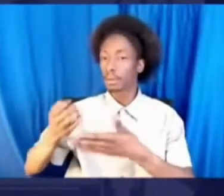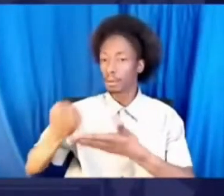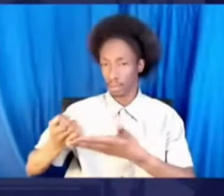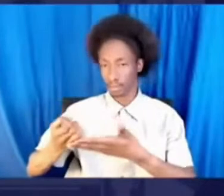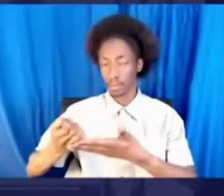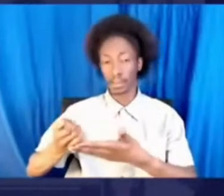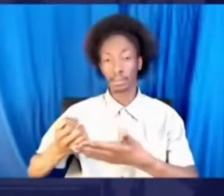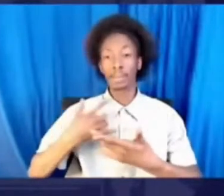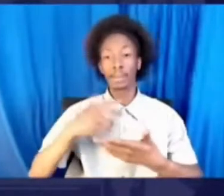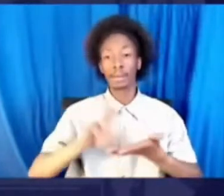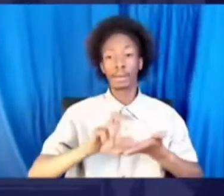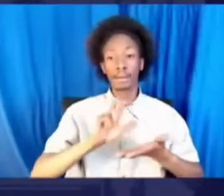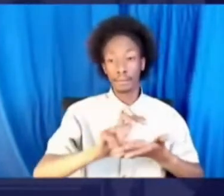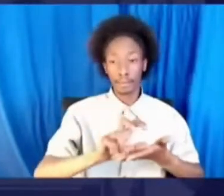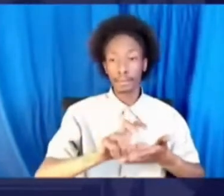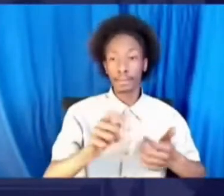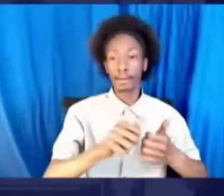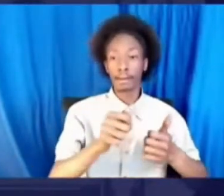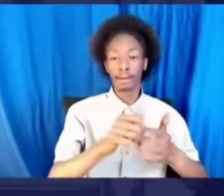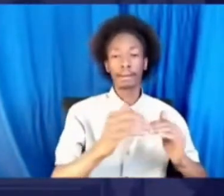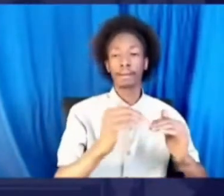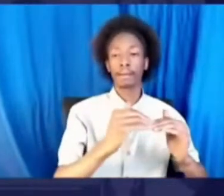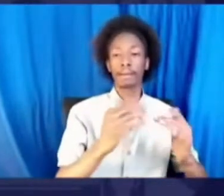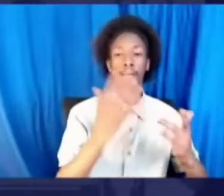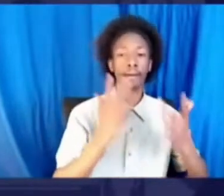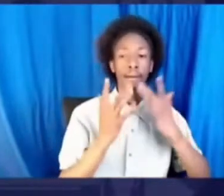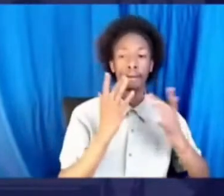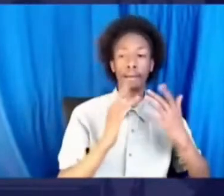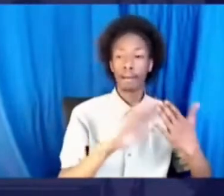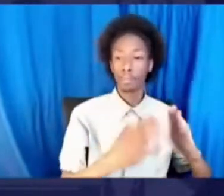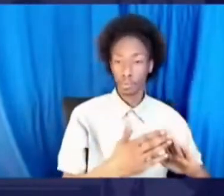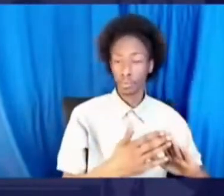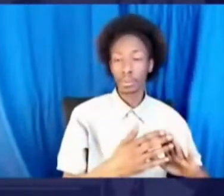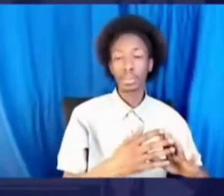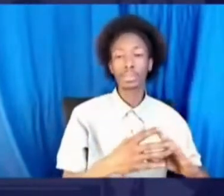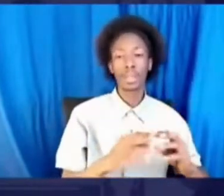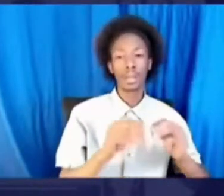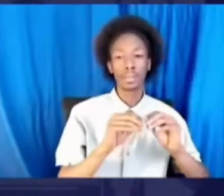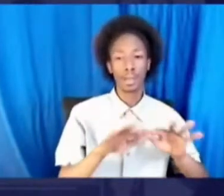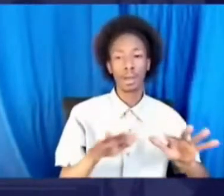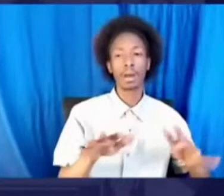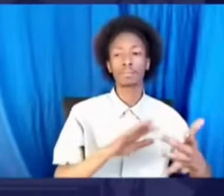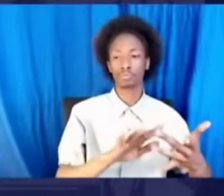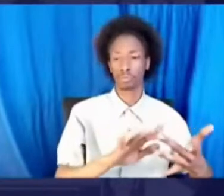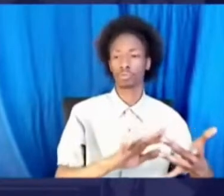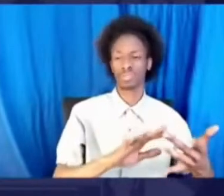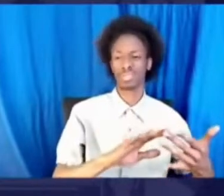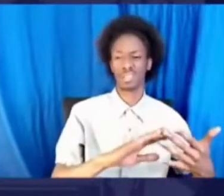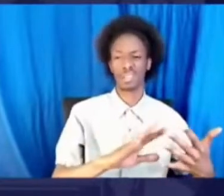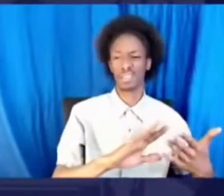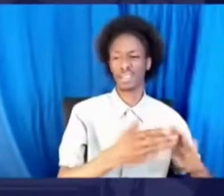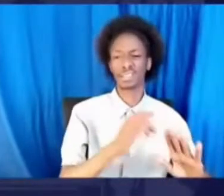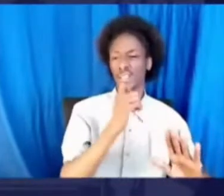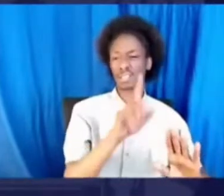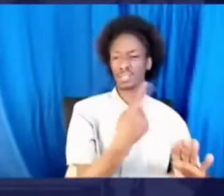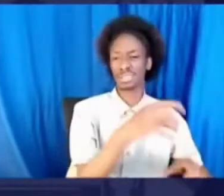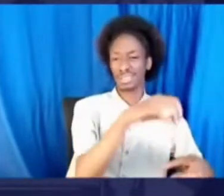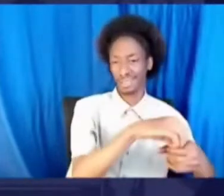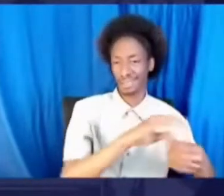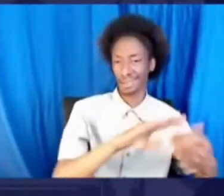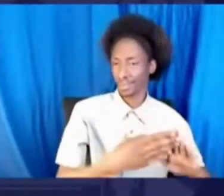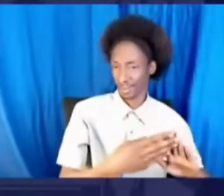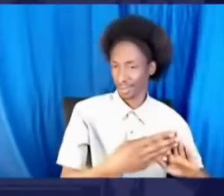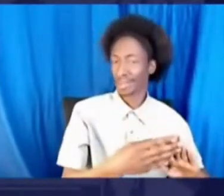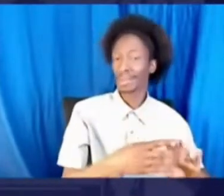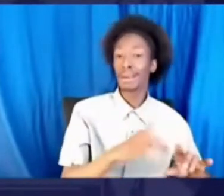in disadvantaged communities has far-reaching effects beyond the communities themselves. It can offer